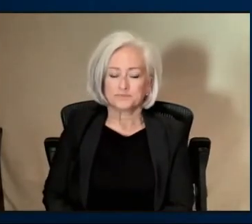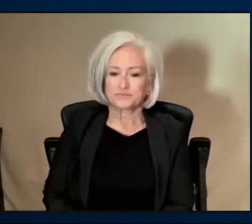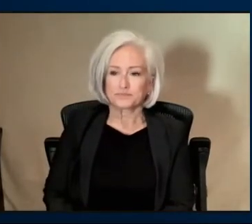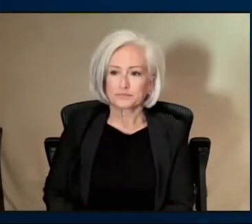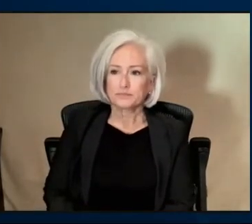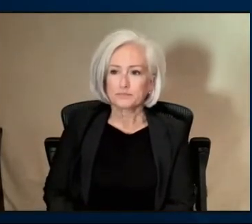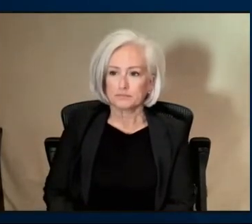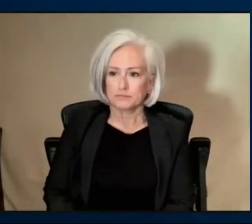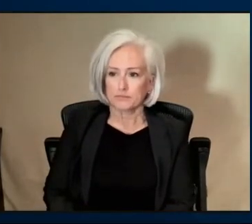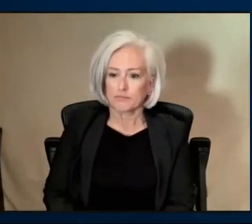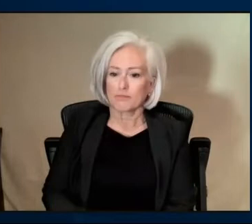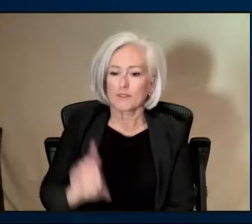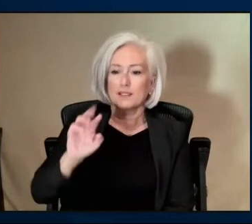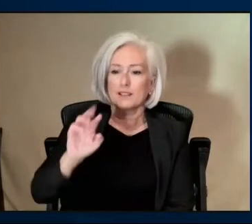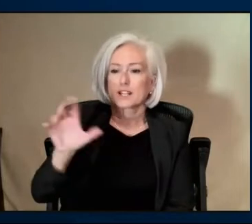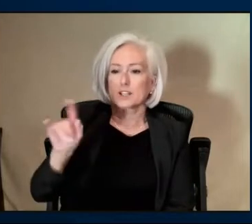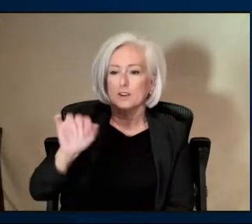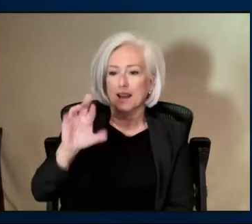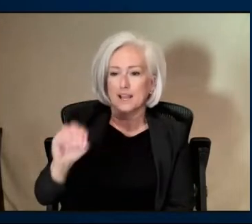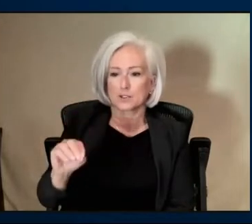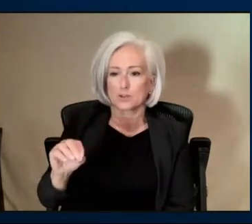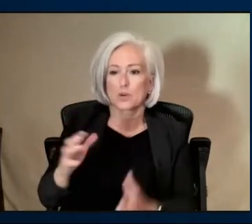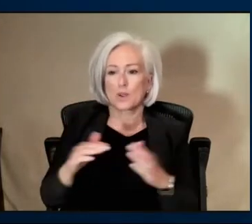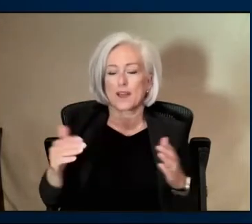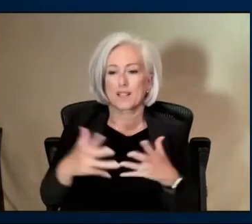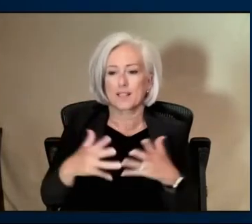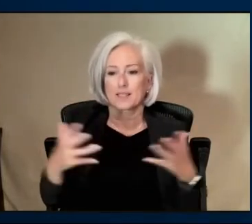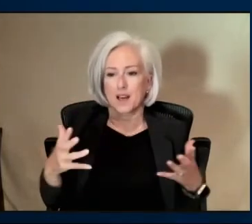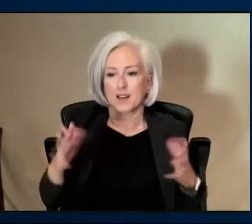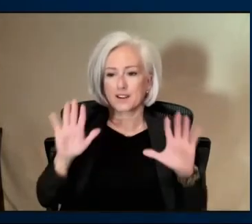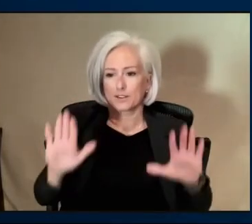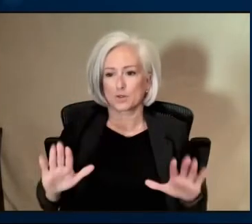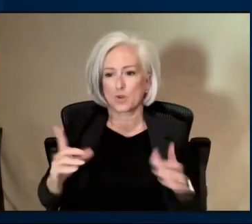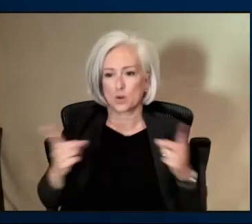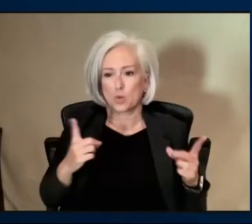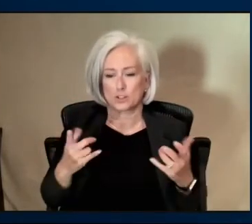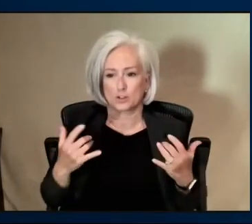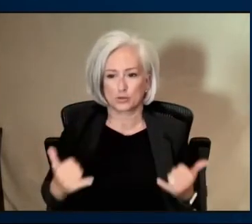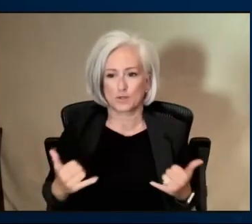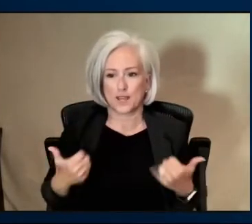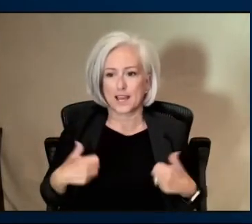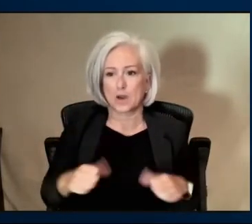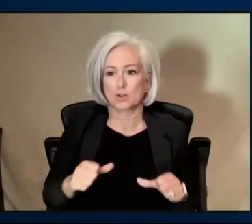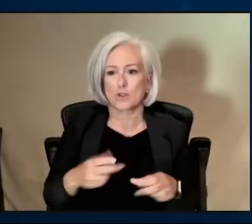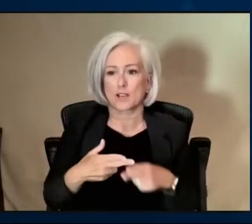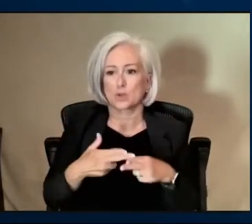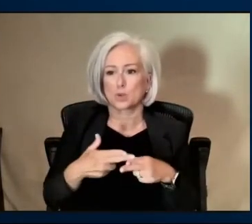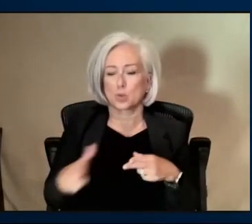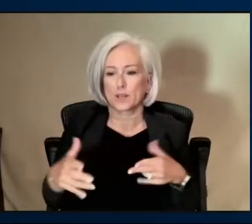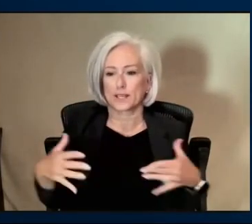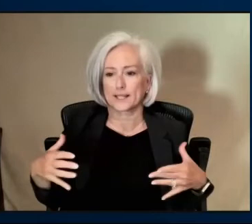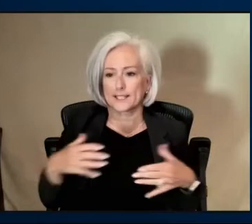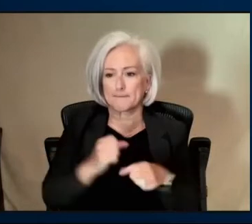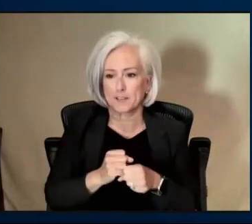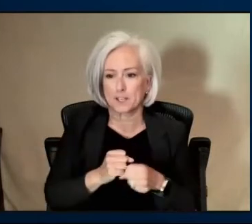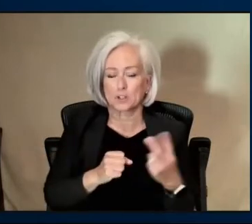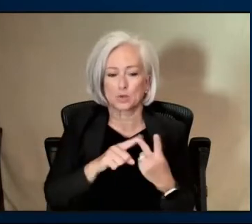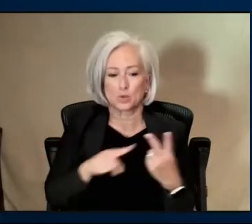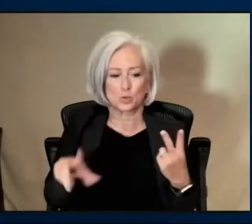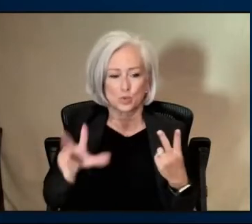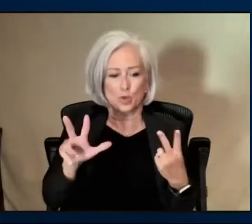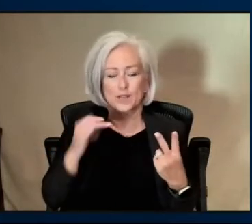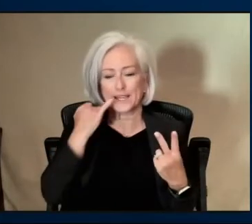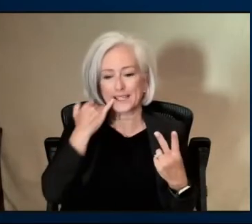Dr. Castro, we've got a lot of really great questions today, so I'm going to just try to maybe quickly get to maybe 2, 3 if we can.